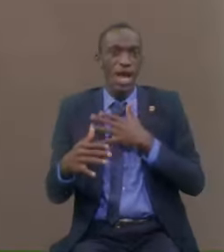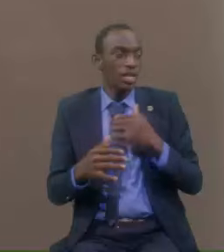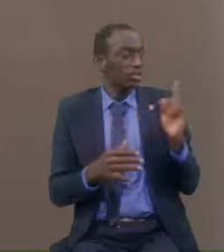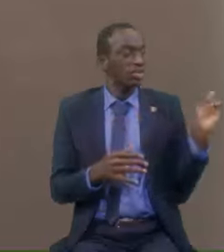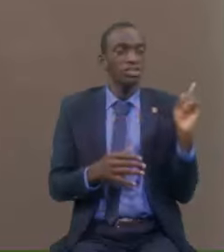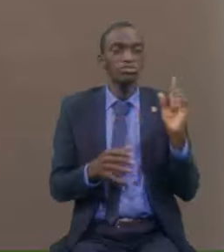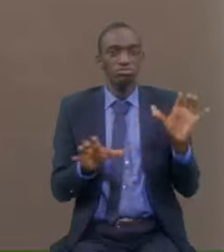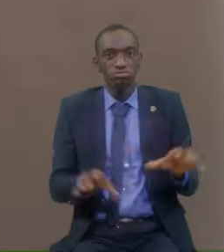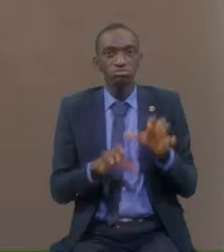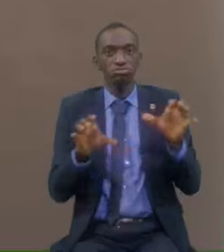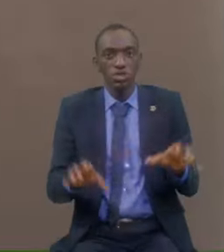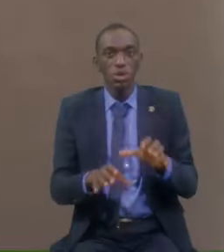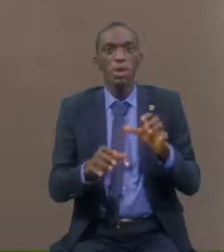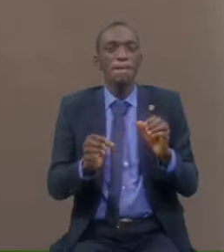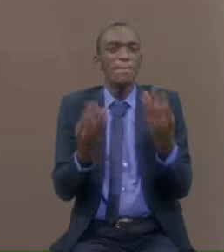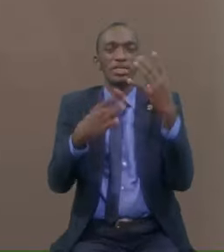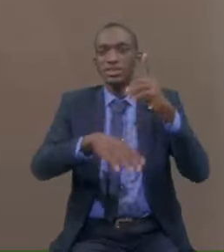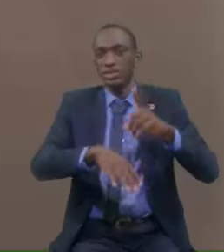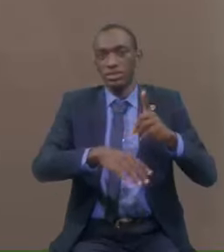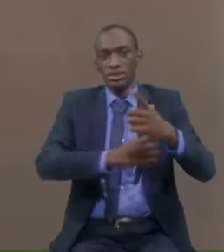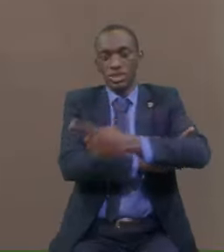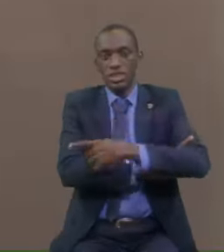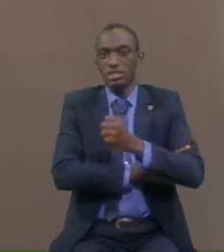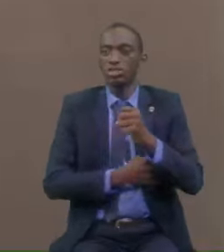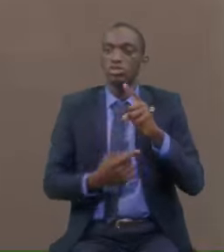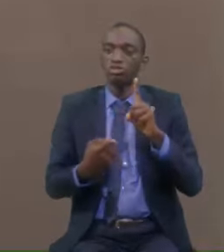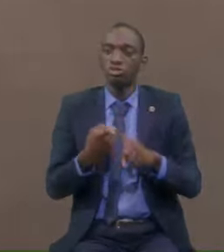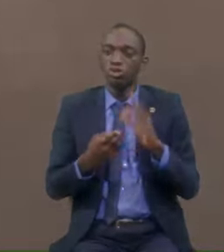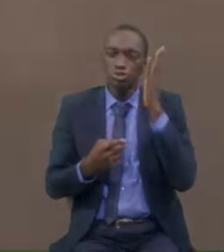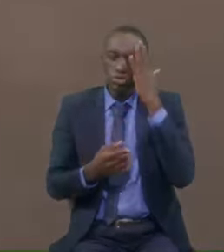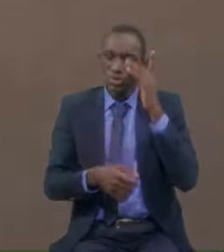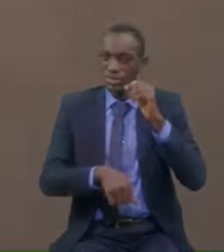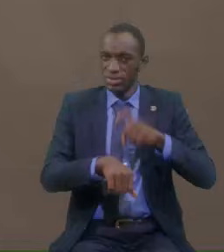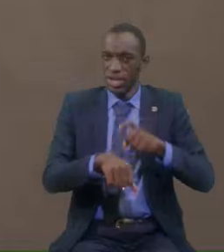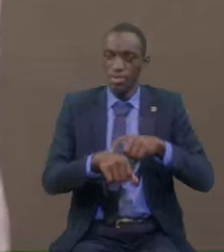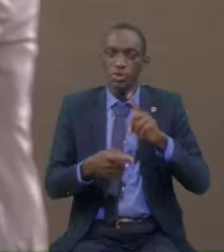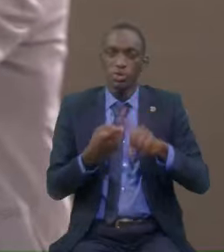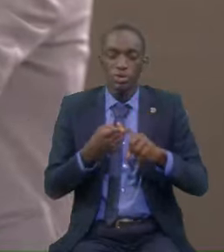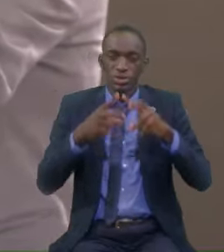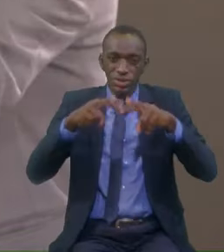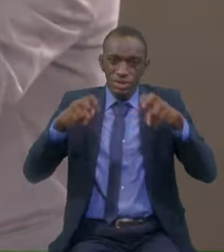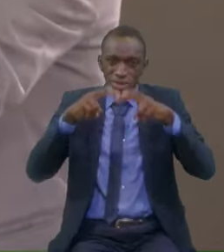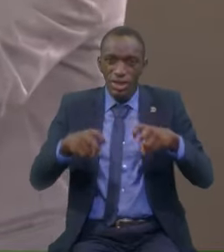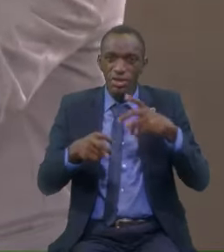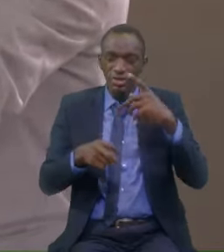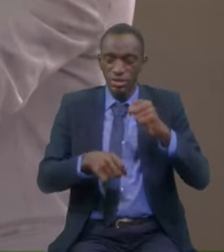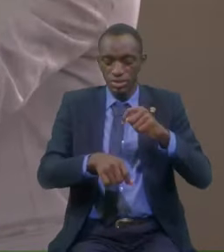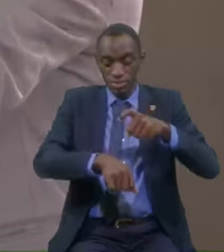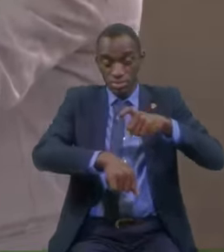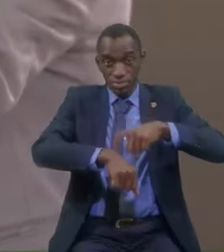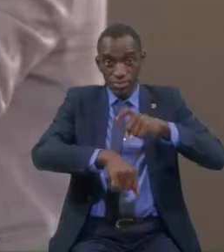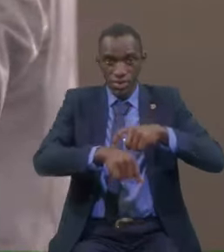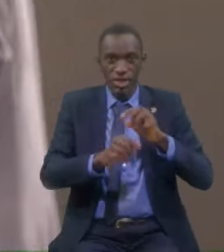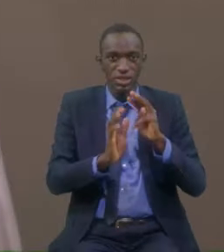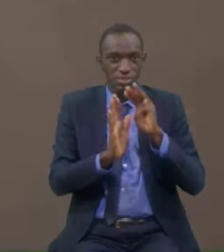time, to discern the minute, the moment, and the hour, when Paul will say, come out of